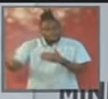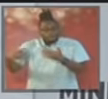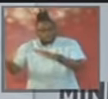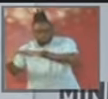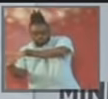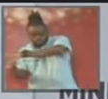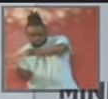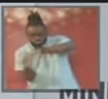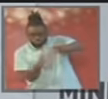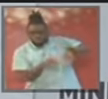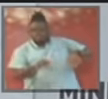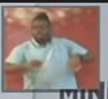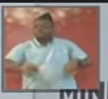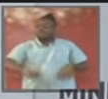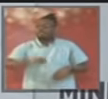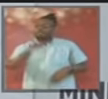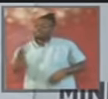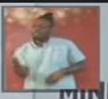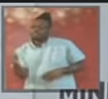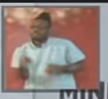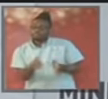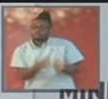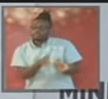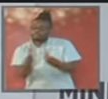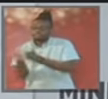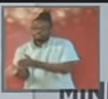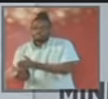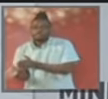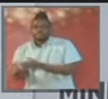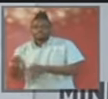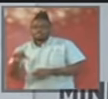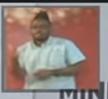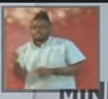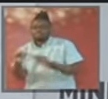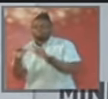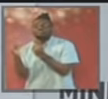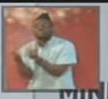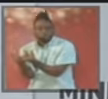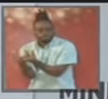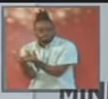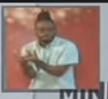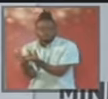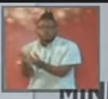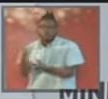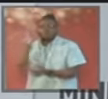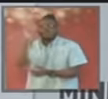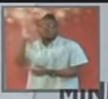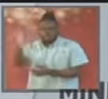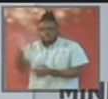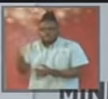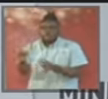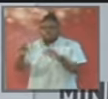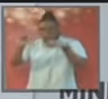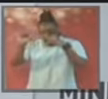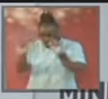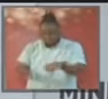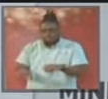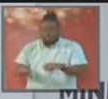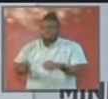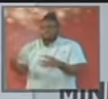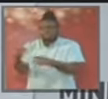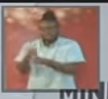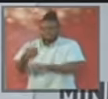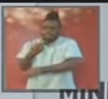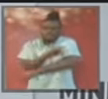then participants from other sections of the society will be eligible. At this point in time, it is